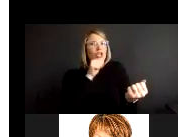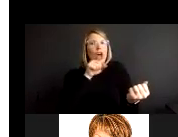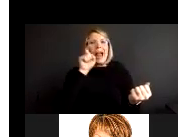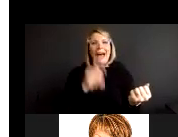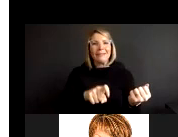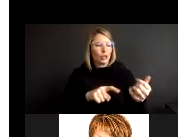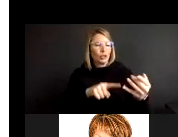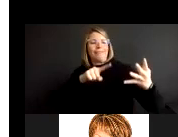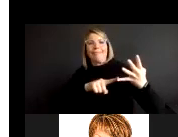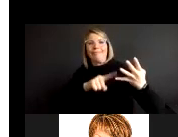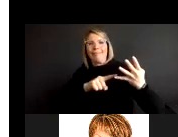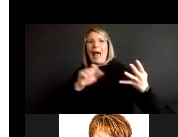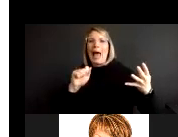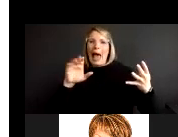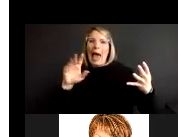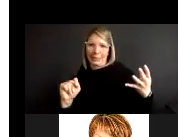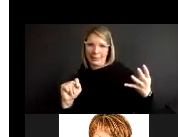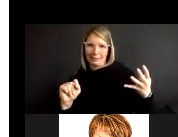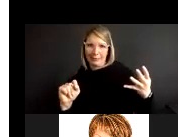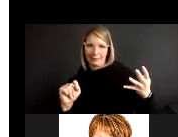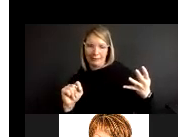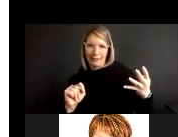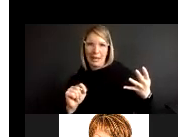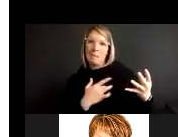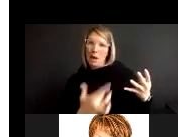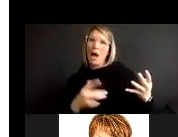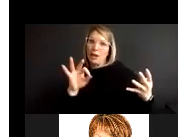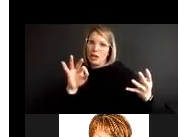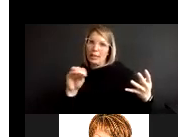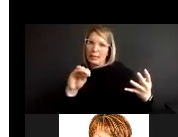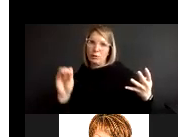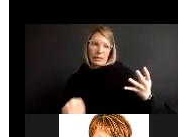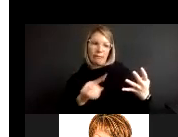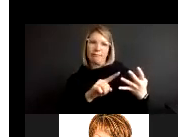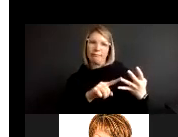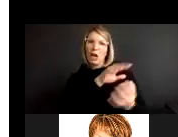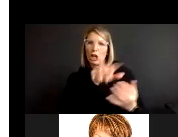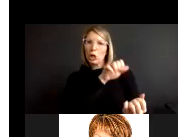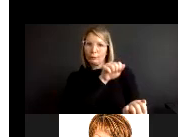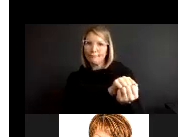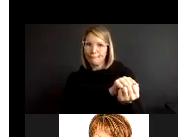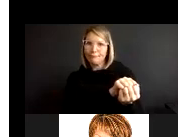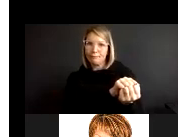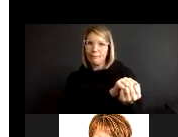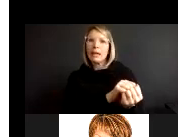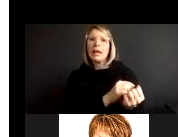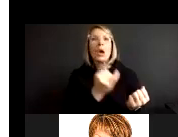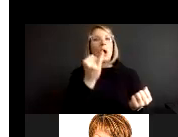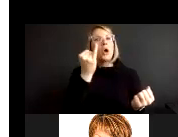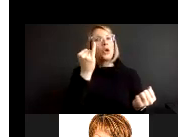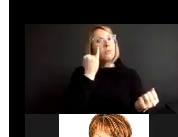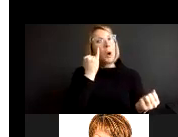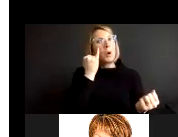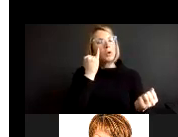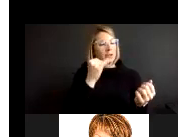possible. In the event that the risk couldn't be mitigated, it does to proceed, as I alluded to, an investigation.